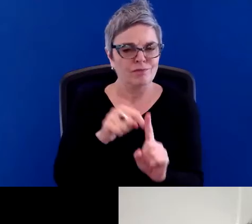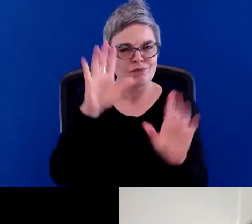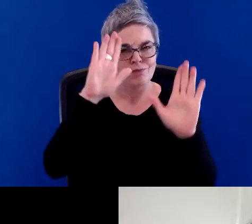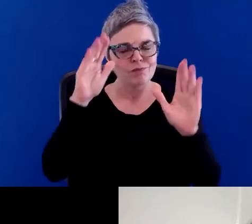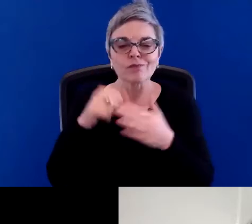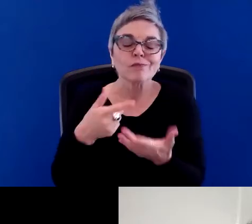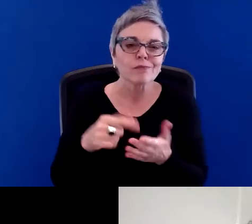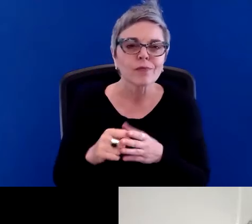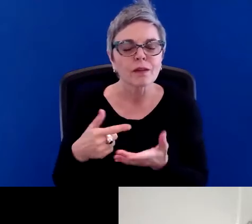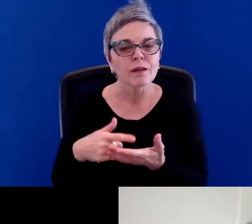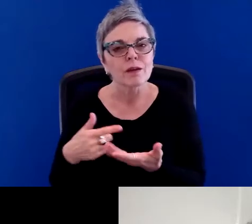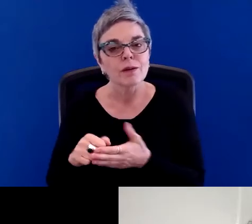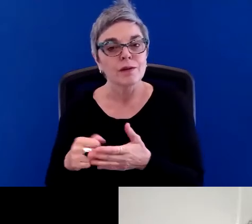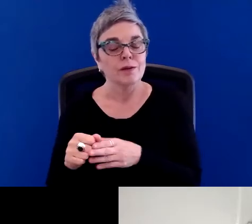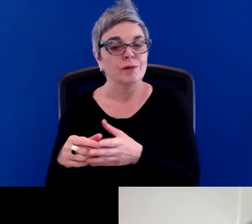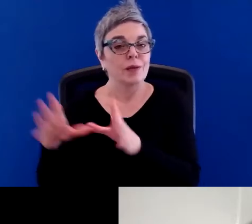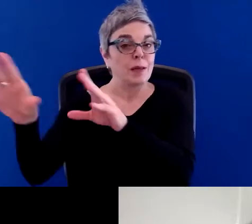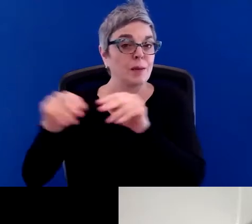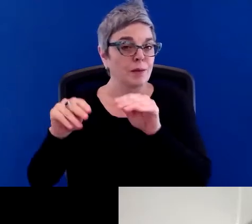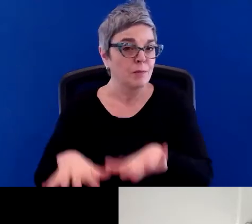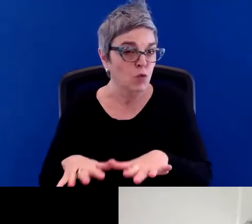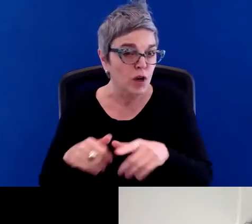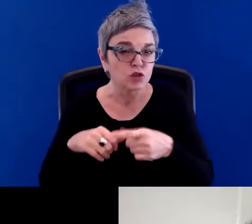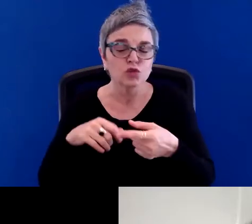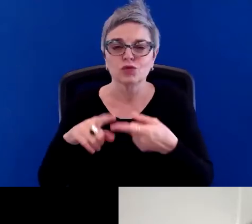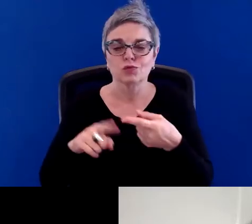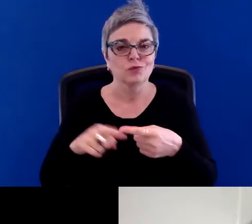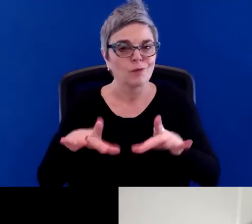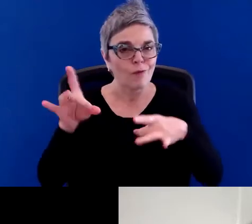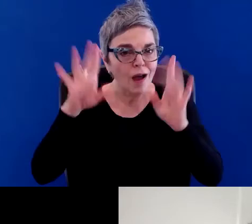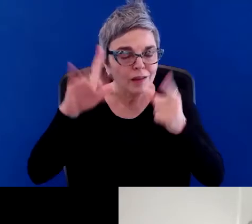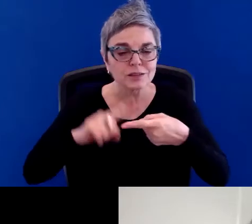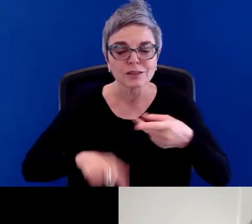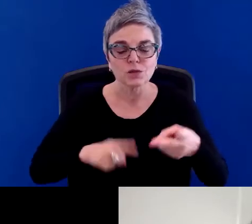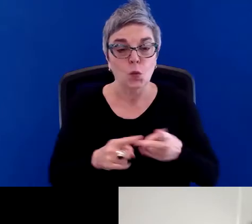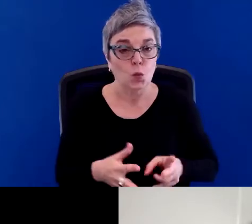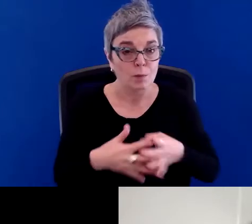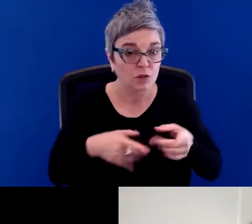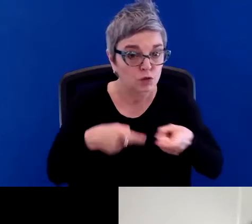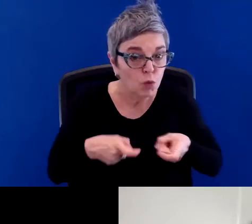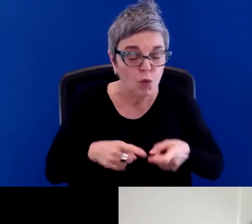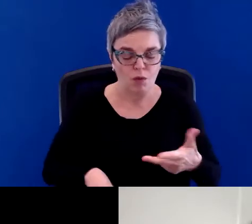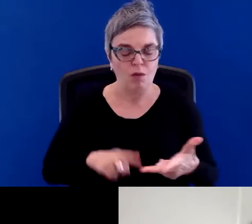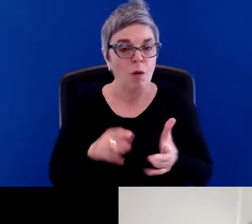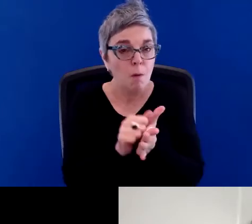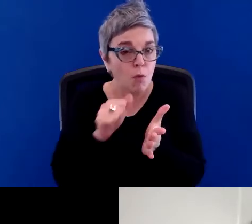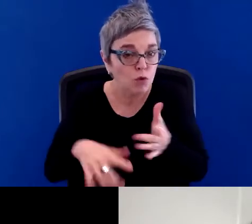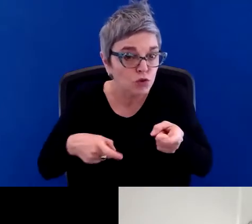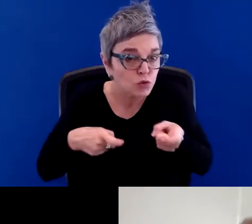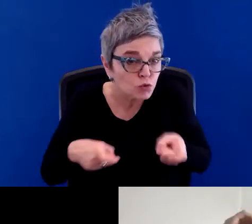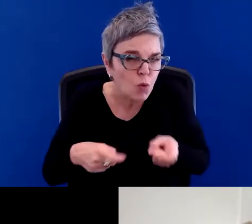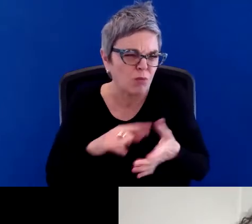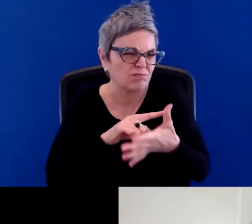immigration violence, reproductive control, abortion control, and the like. Now, in